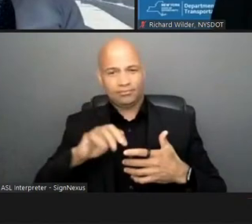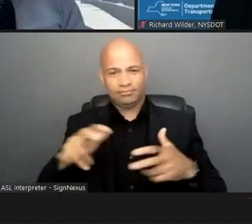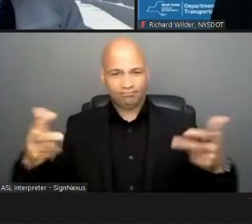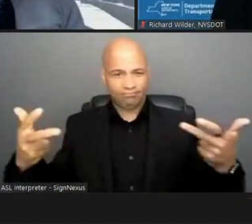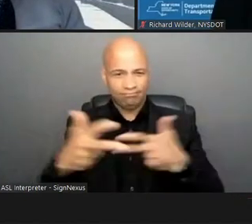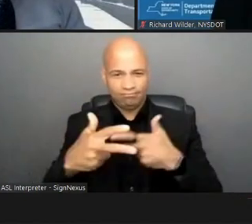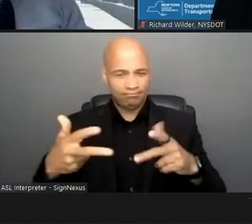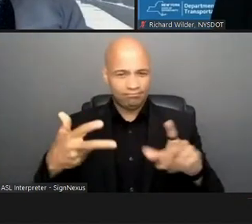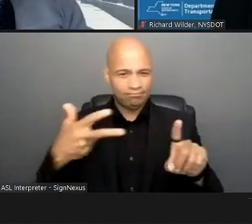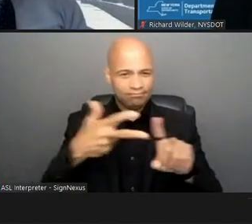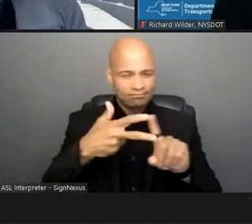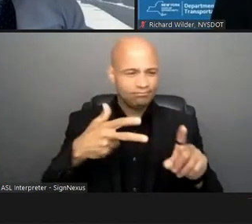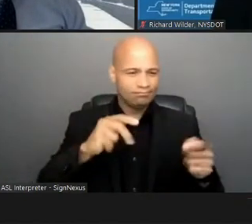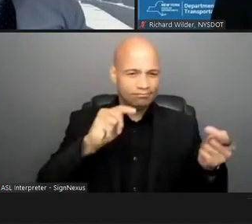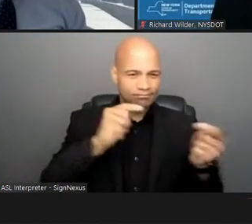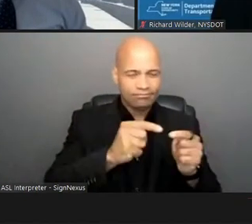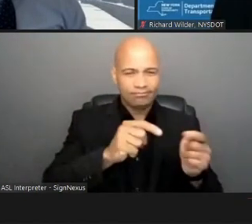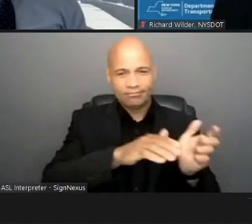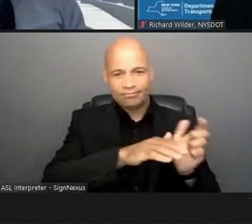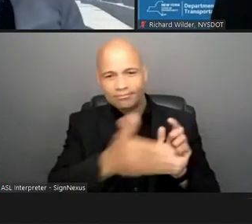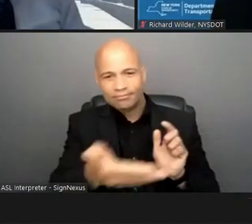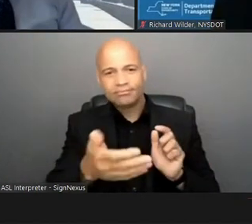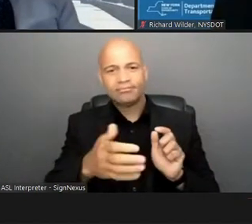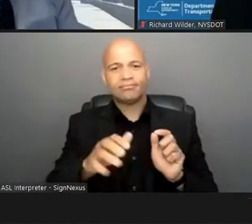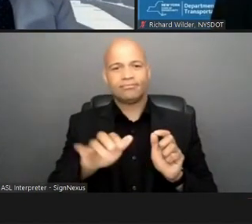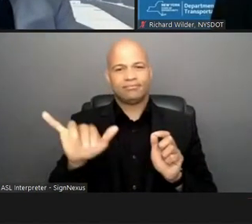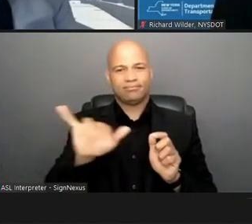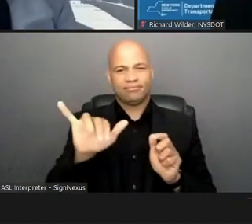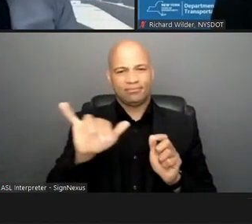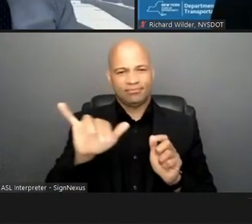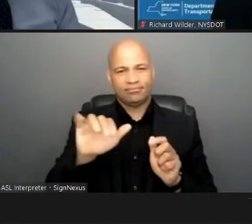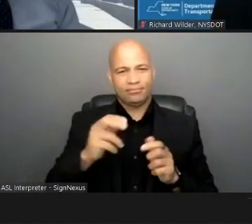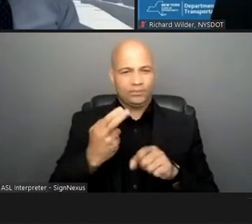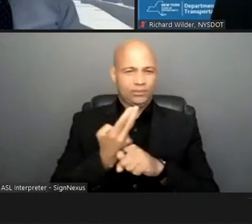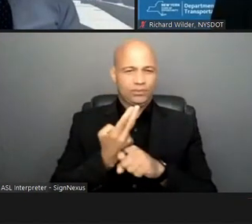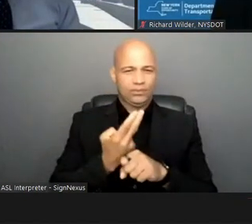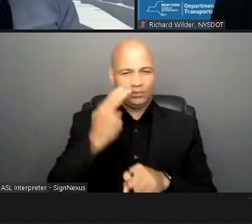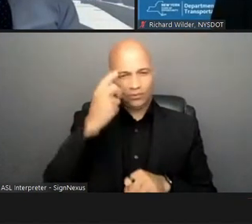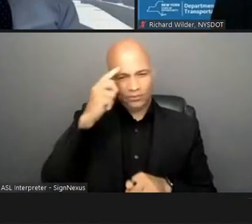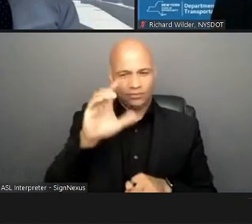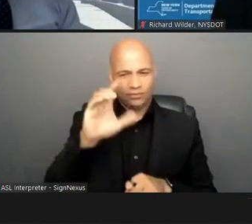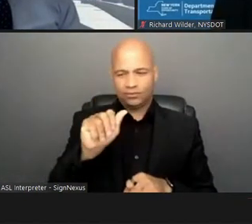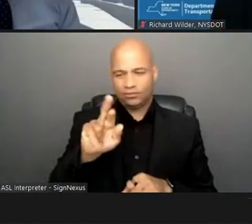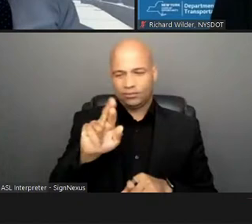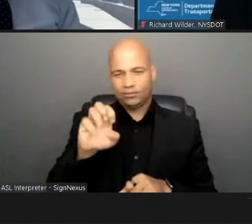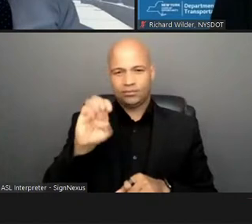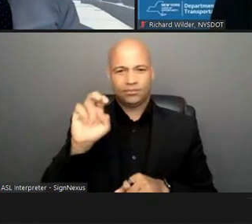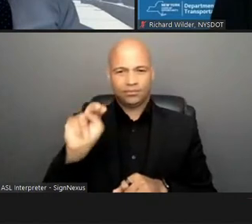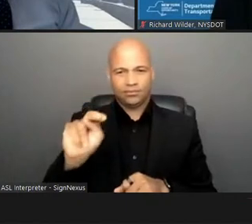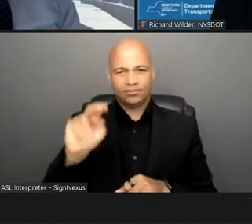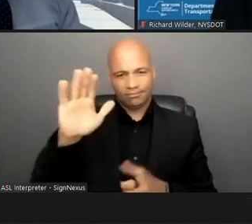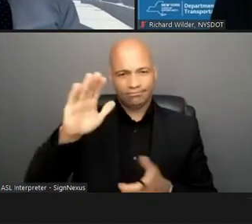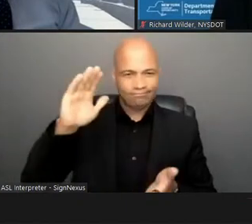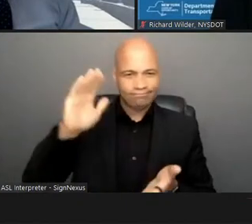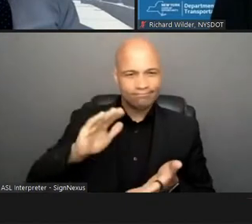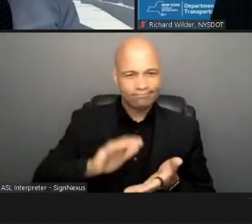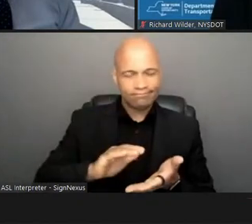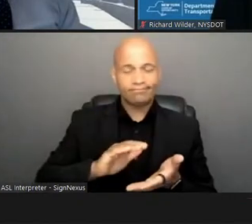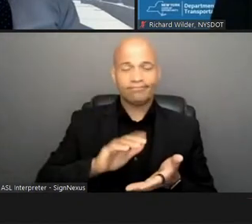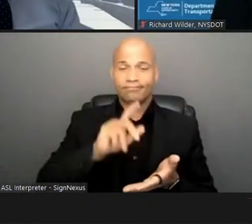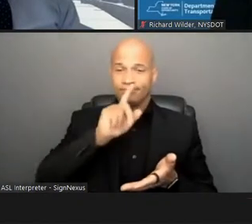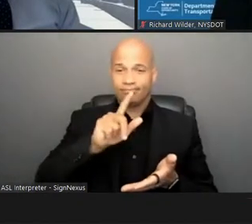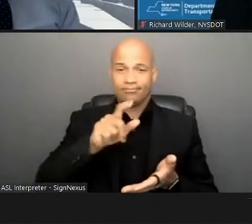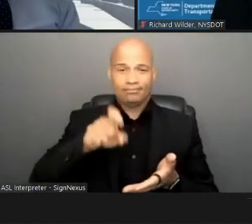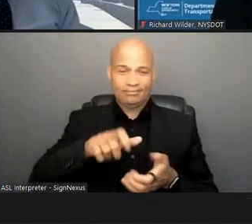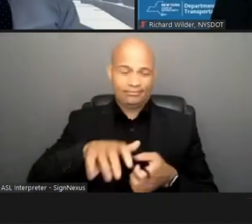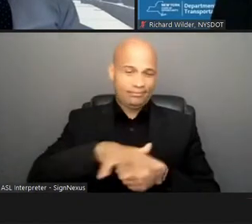emissions that will help us reduce our carbon footprint overall we desperately need a city region and